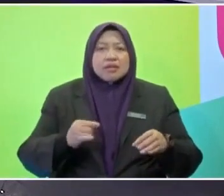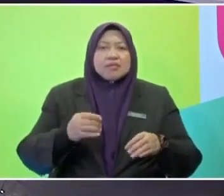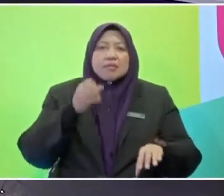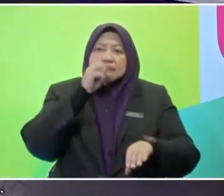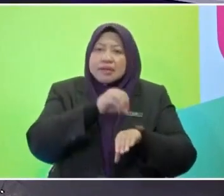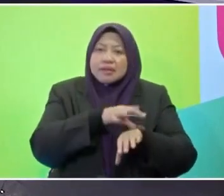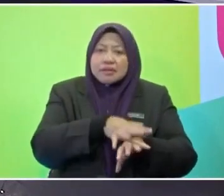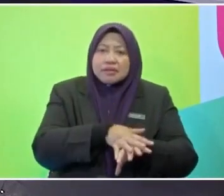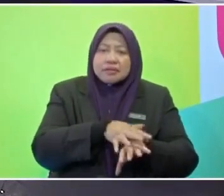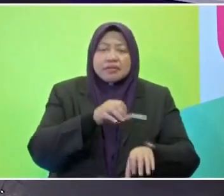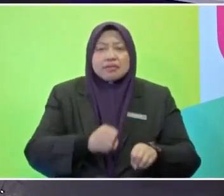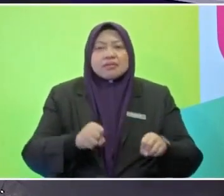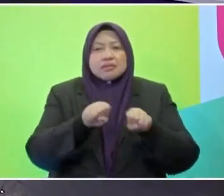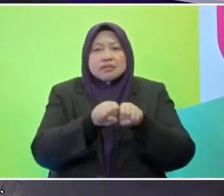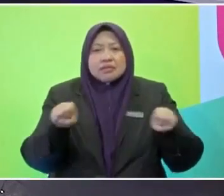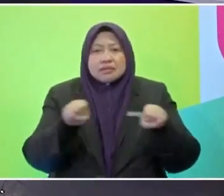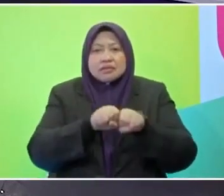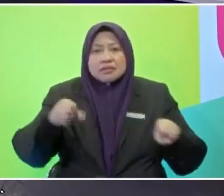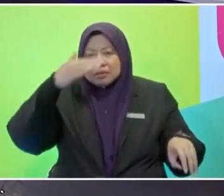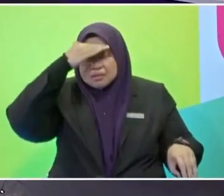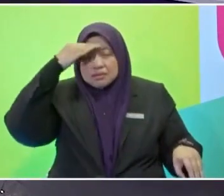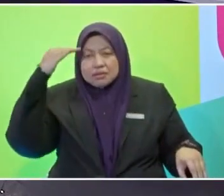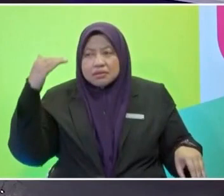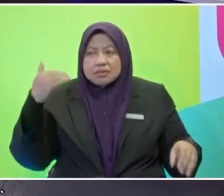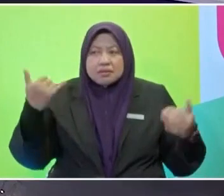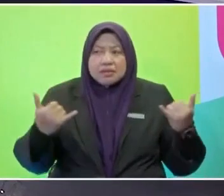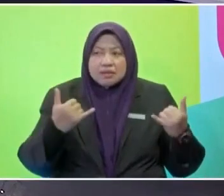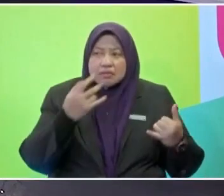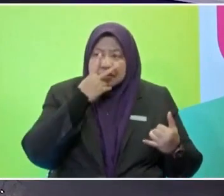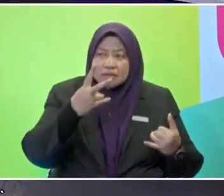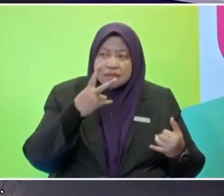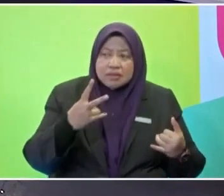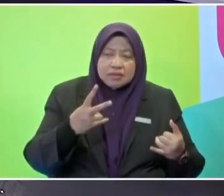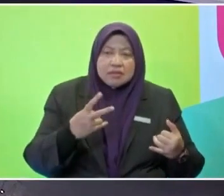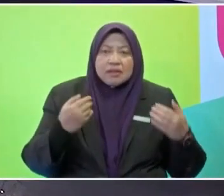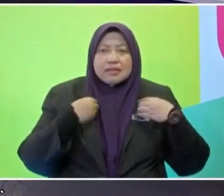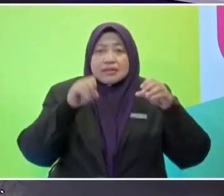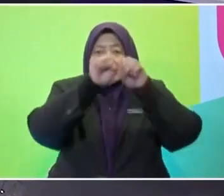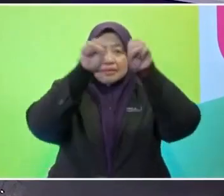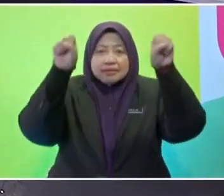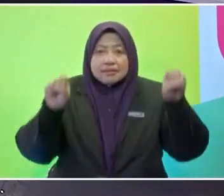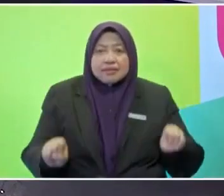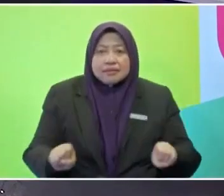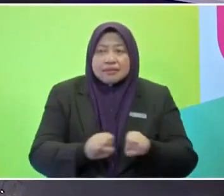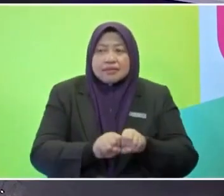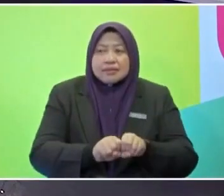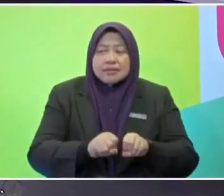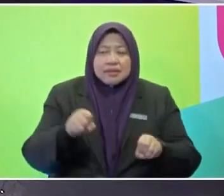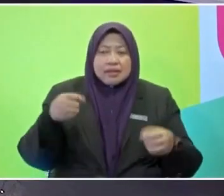need to know is this is a screen. Okay, this is a screen and this is the